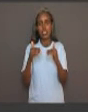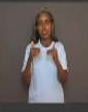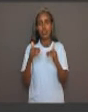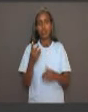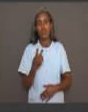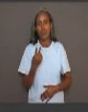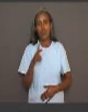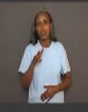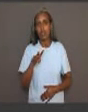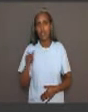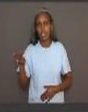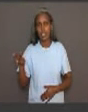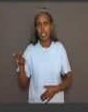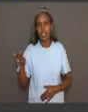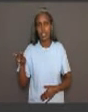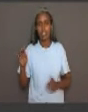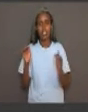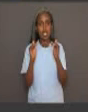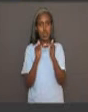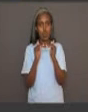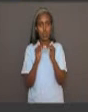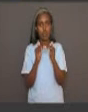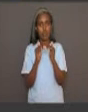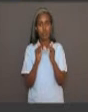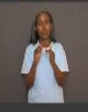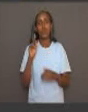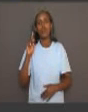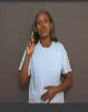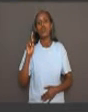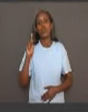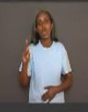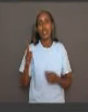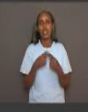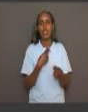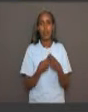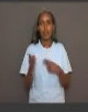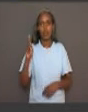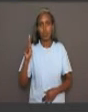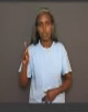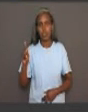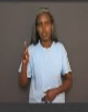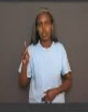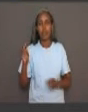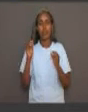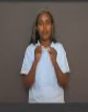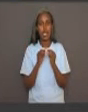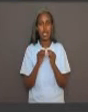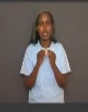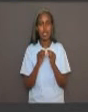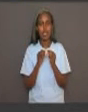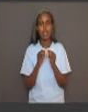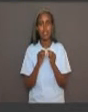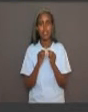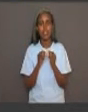The scalar product of both vectors is equal to 1 times